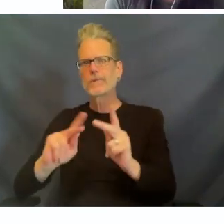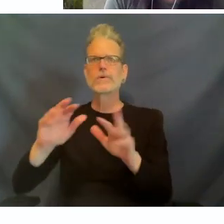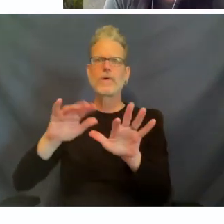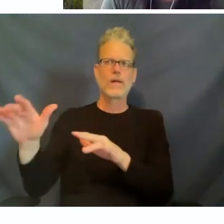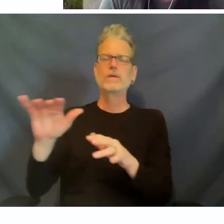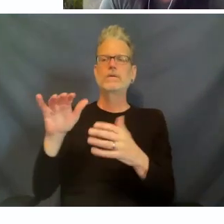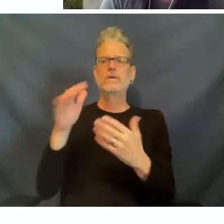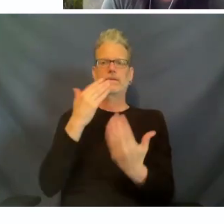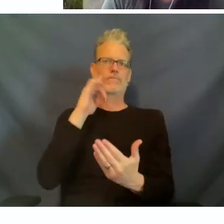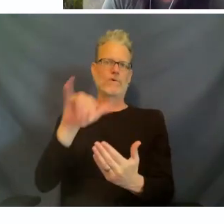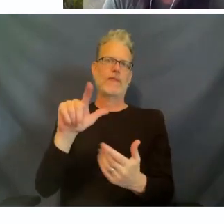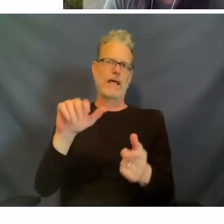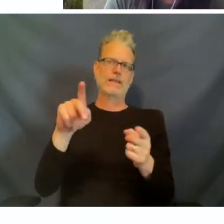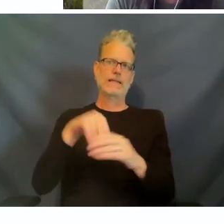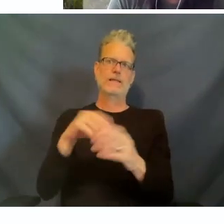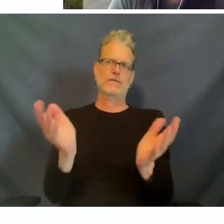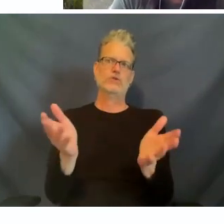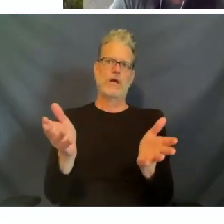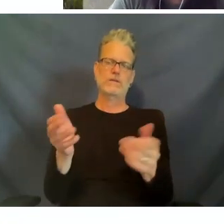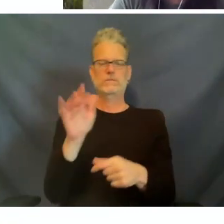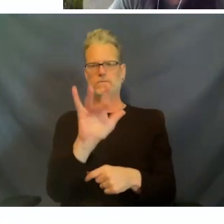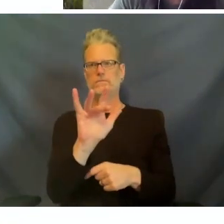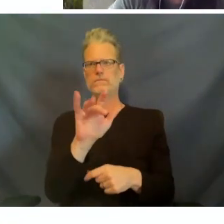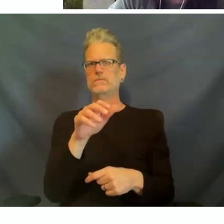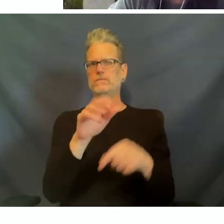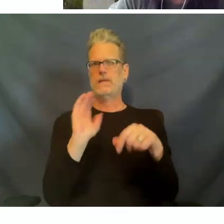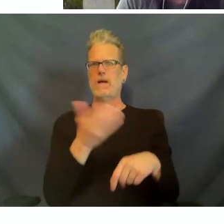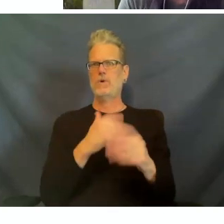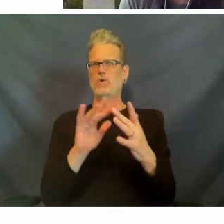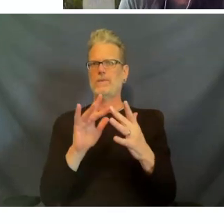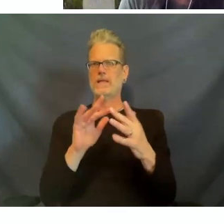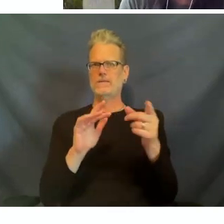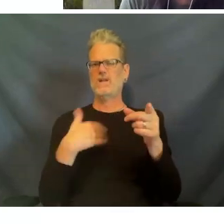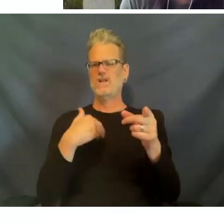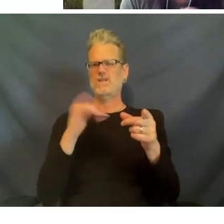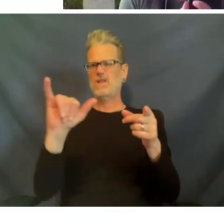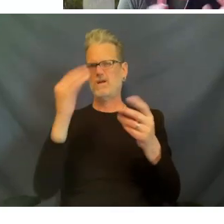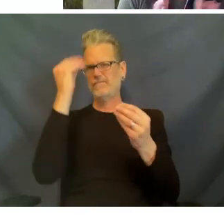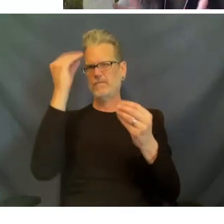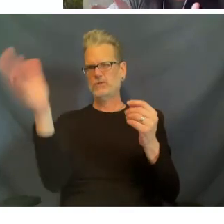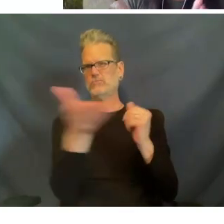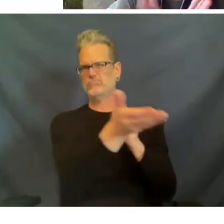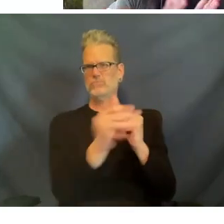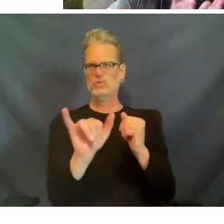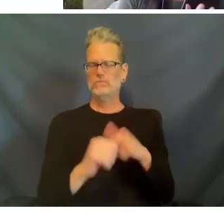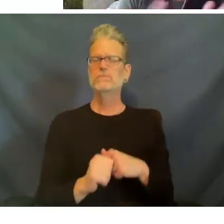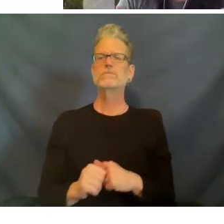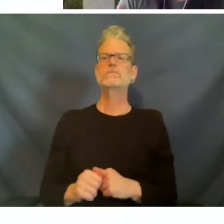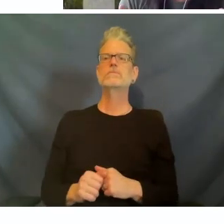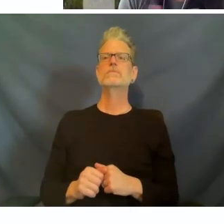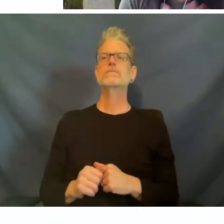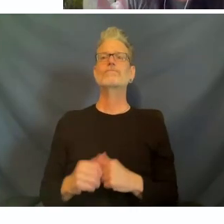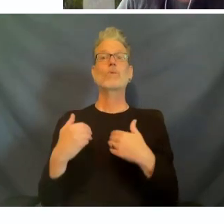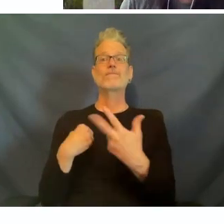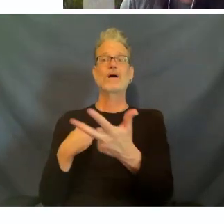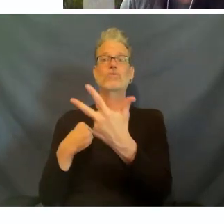that link in the chat. Feel free to check out our website, which has some of this information. To that end, we work in three main